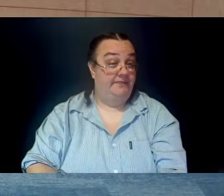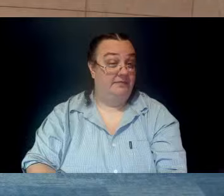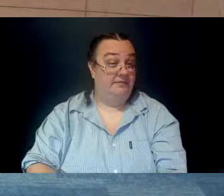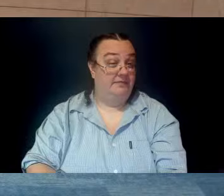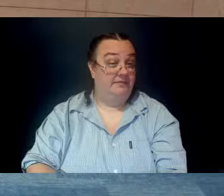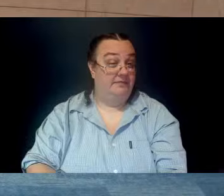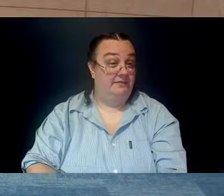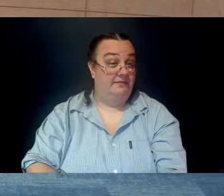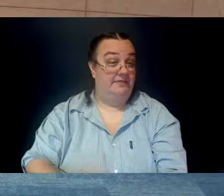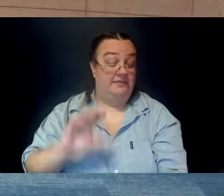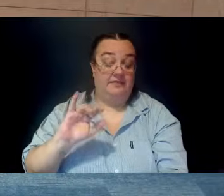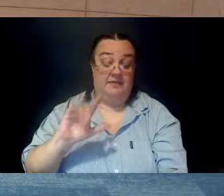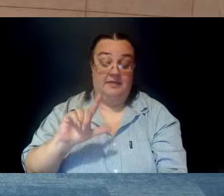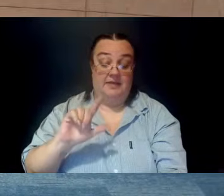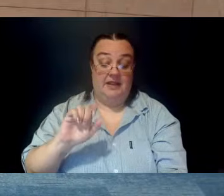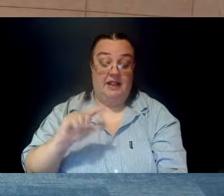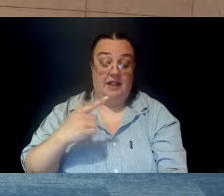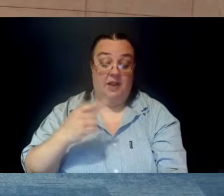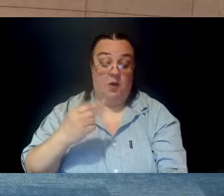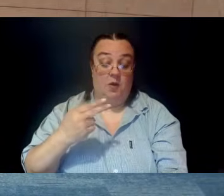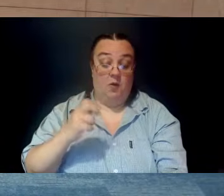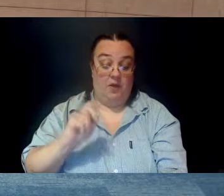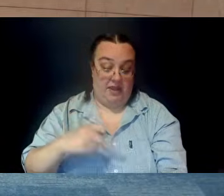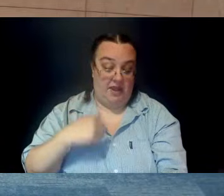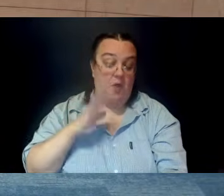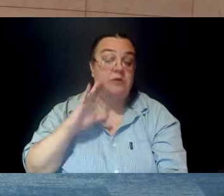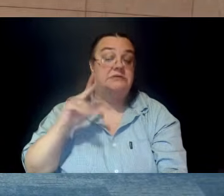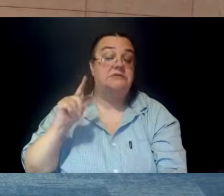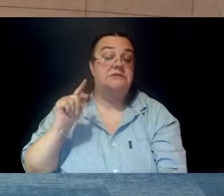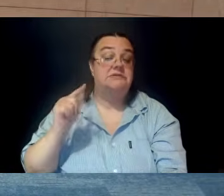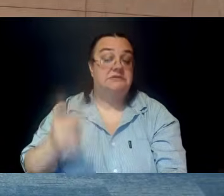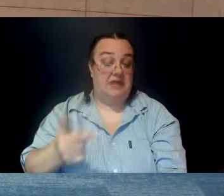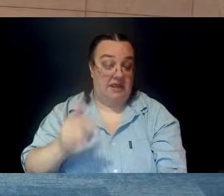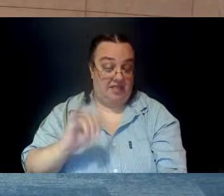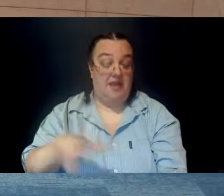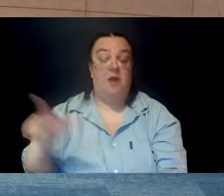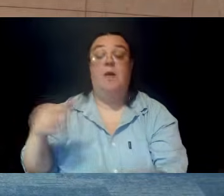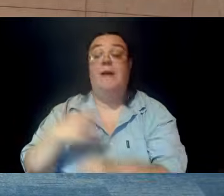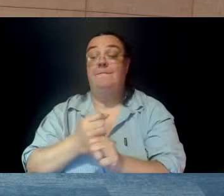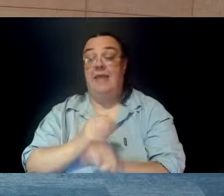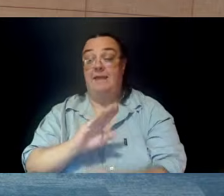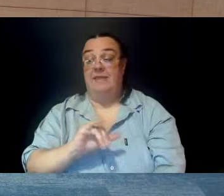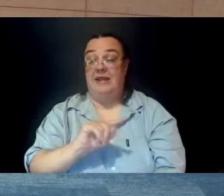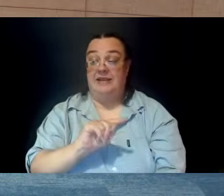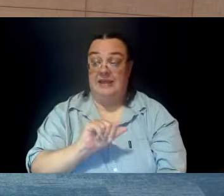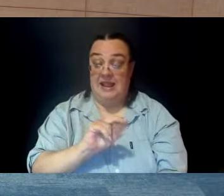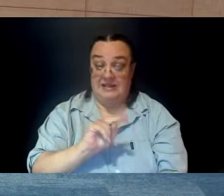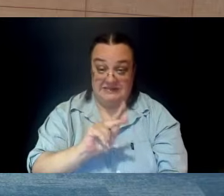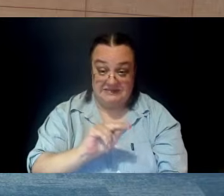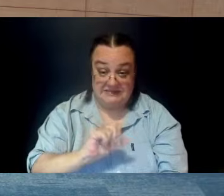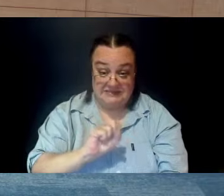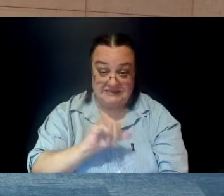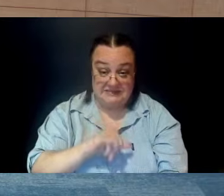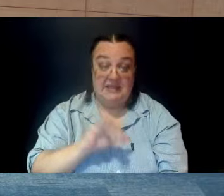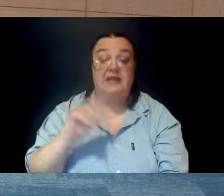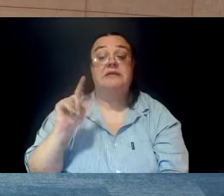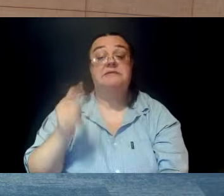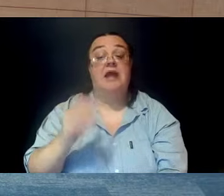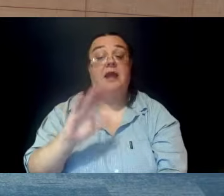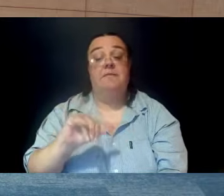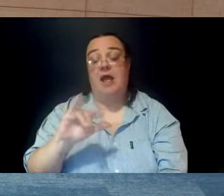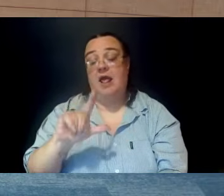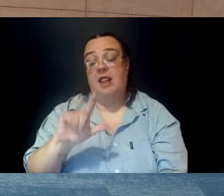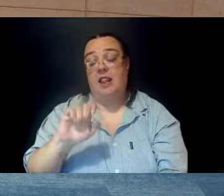I will second the budget ordinance. Okay. It was made by Councilmember Tanzi and seconded by Councilmember LeGloahec. Is there any